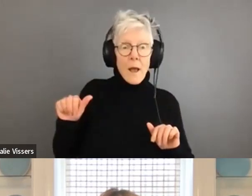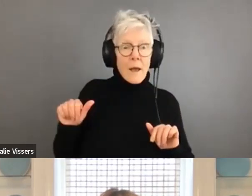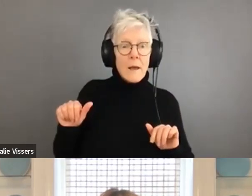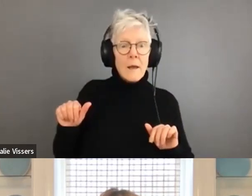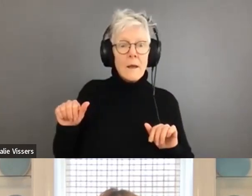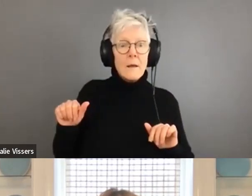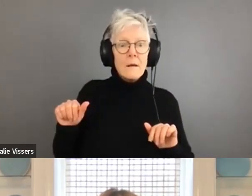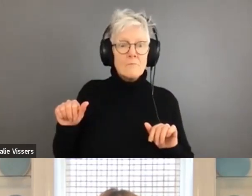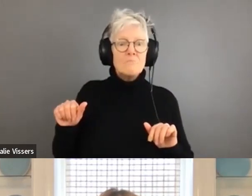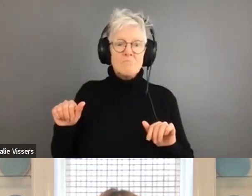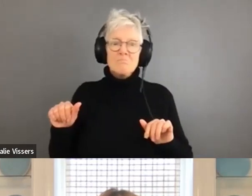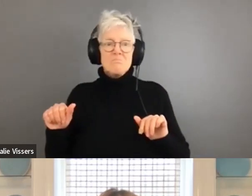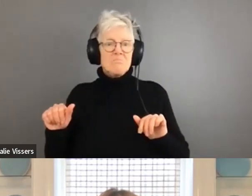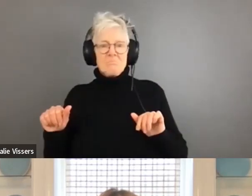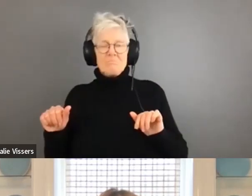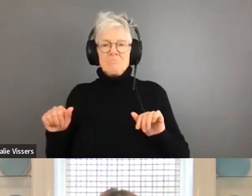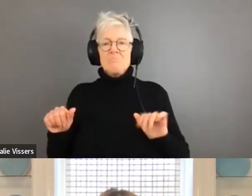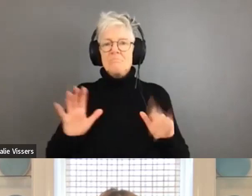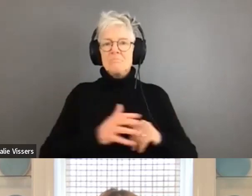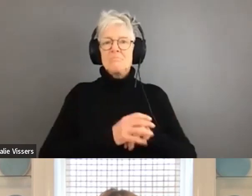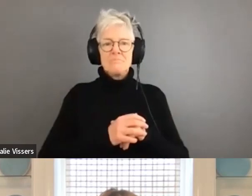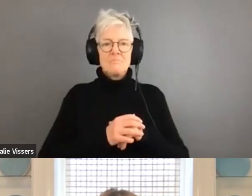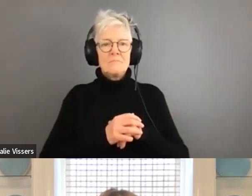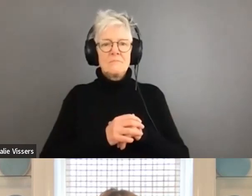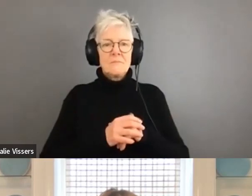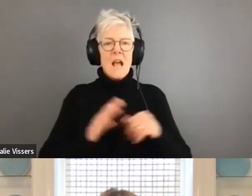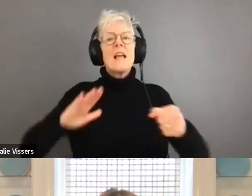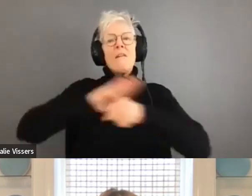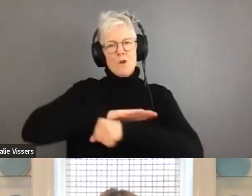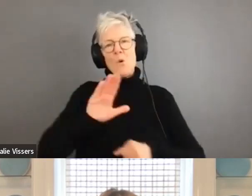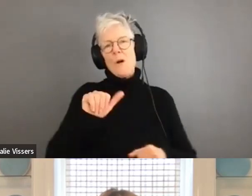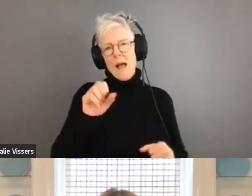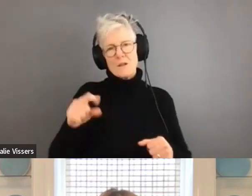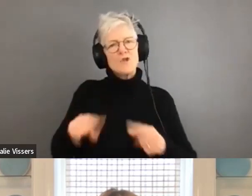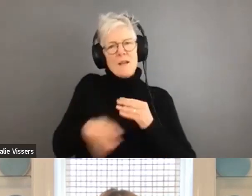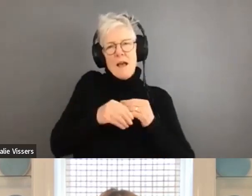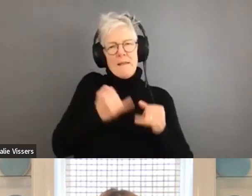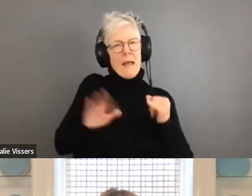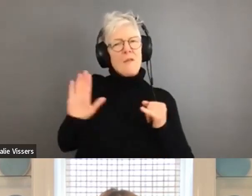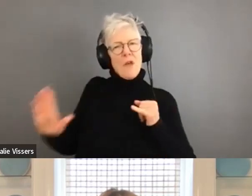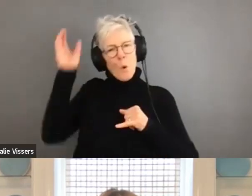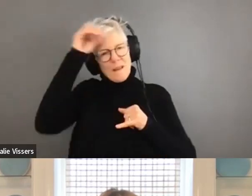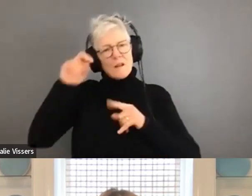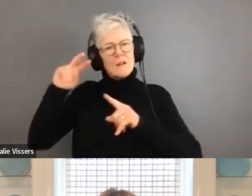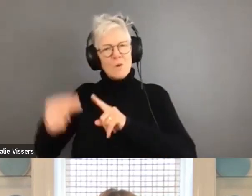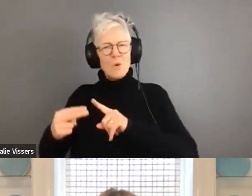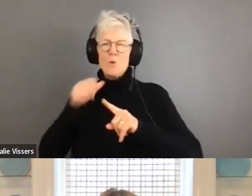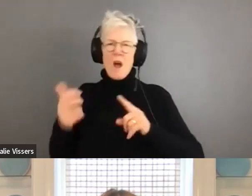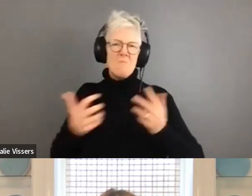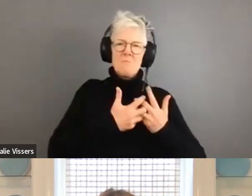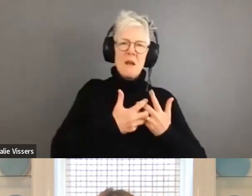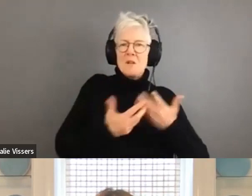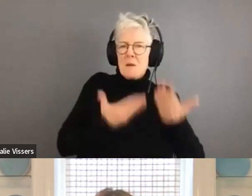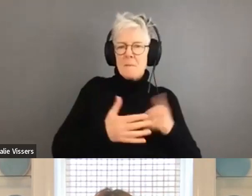All right. Hey, can I give a little tip as well that I find? Sure, Jay. Just because it's easy to sort of ruminate about all the little things that could happen,